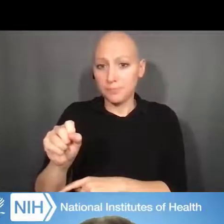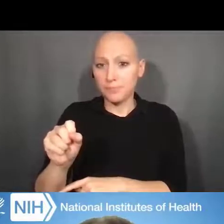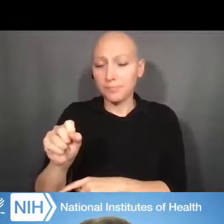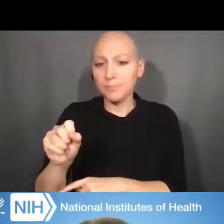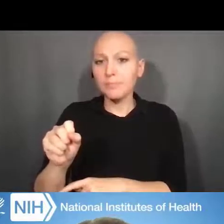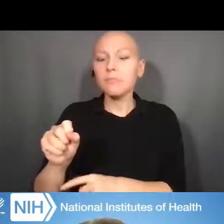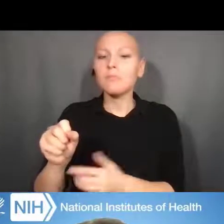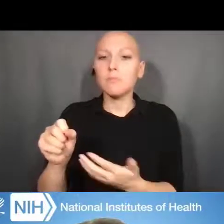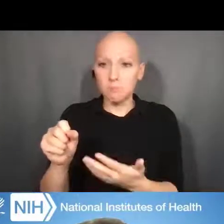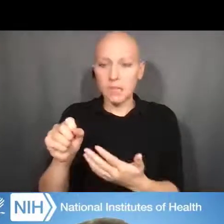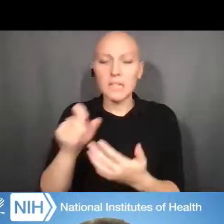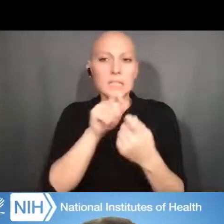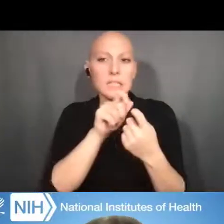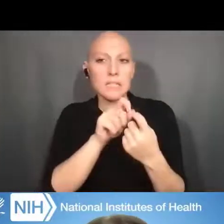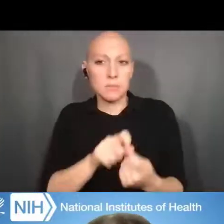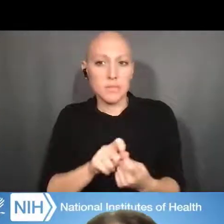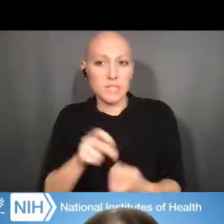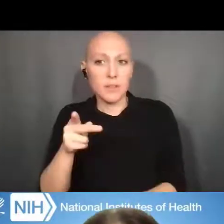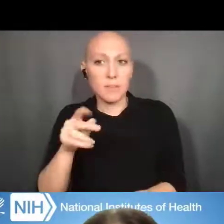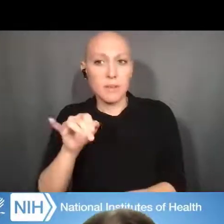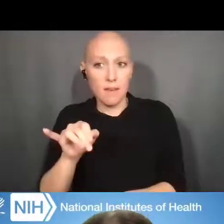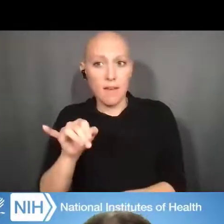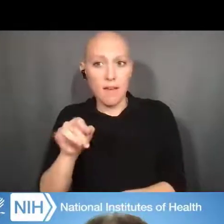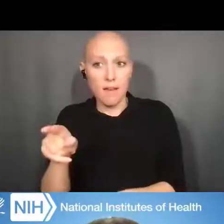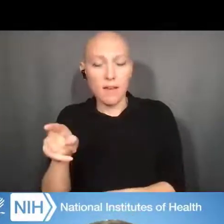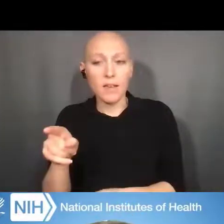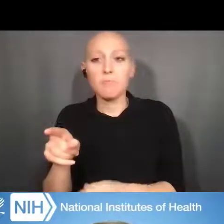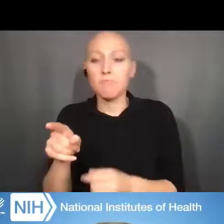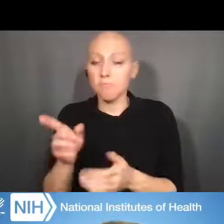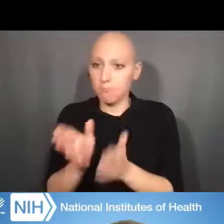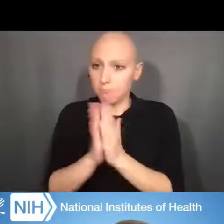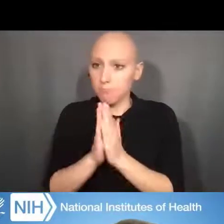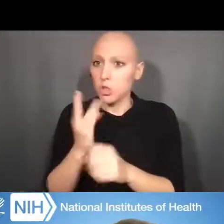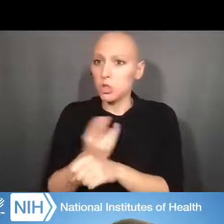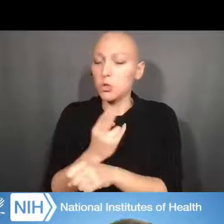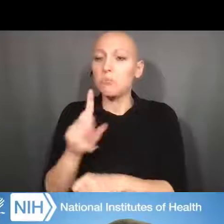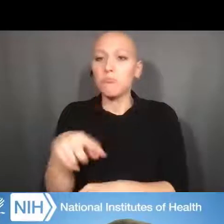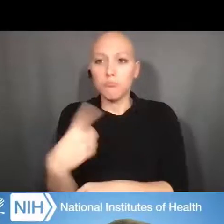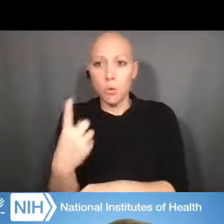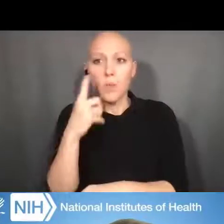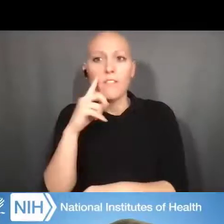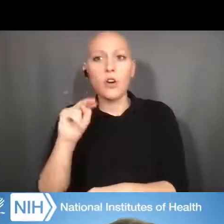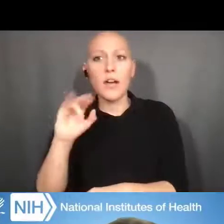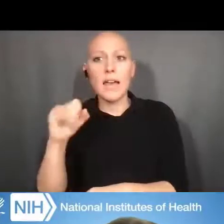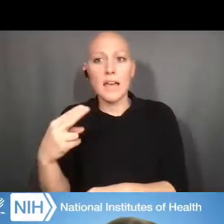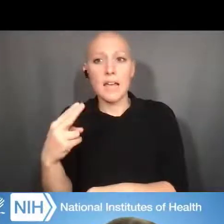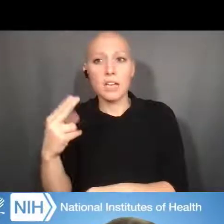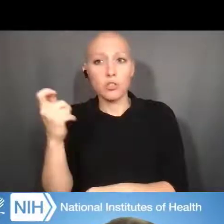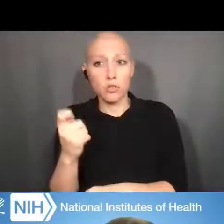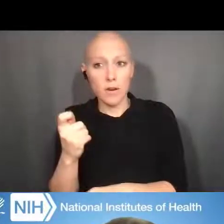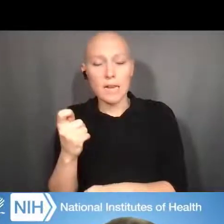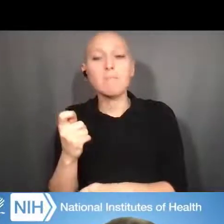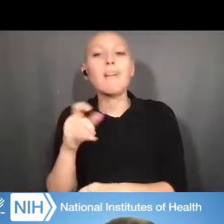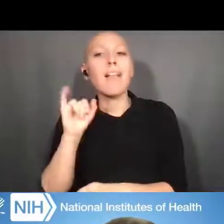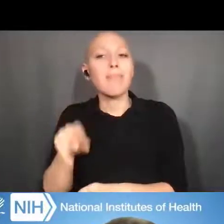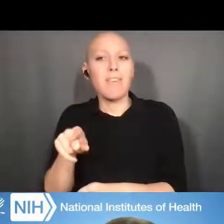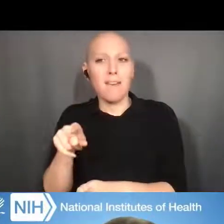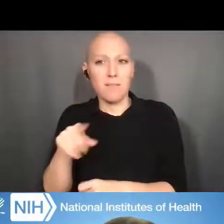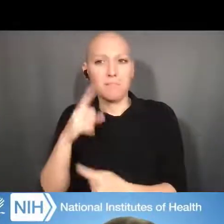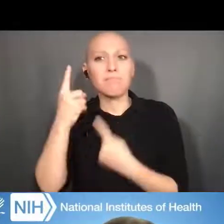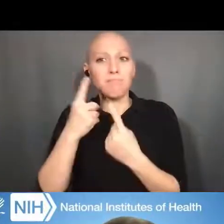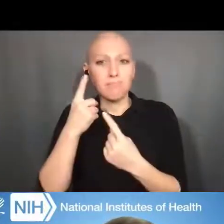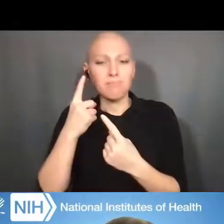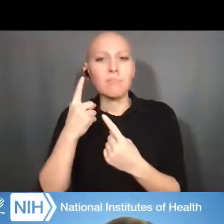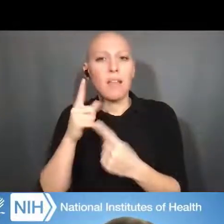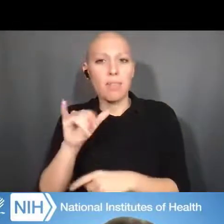investigator, solely for the purpose of an NIH grant, is considered activities involving live vertebrate